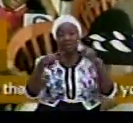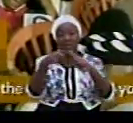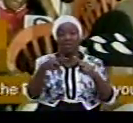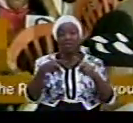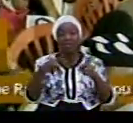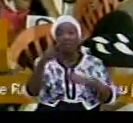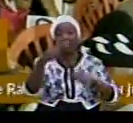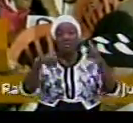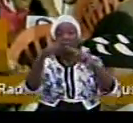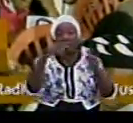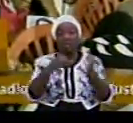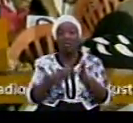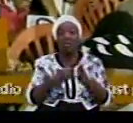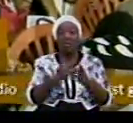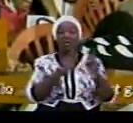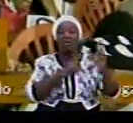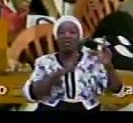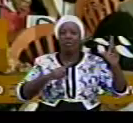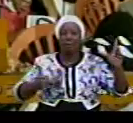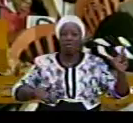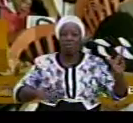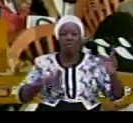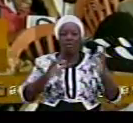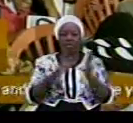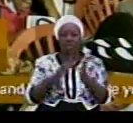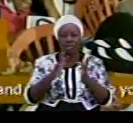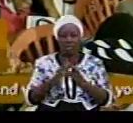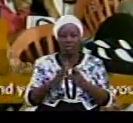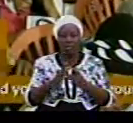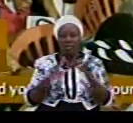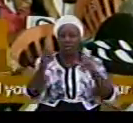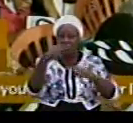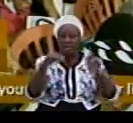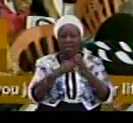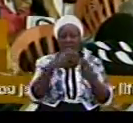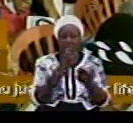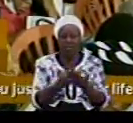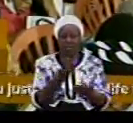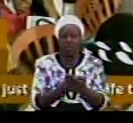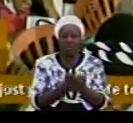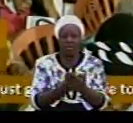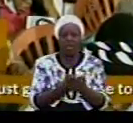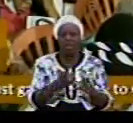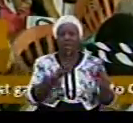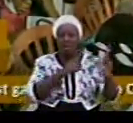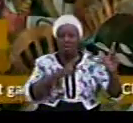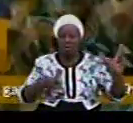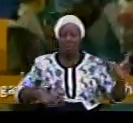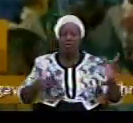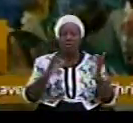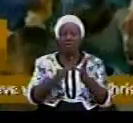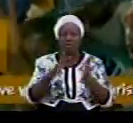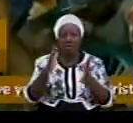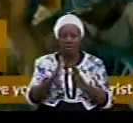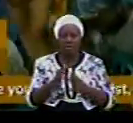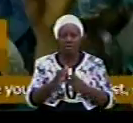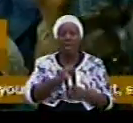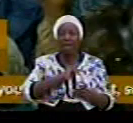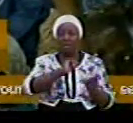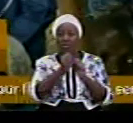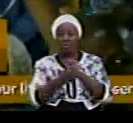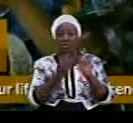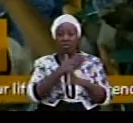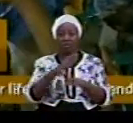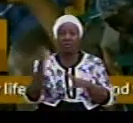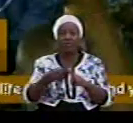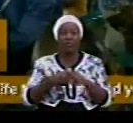Lord Jesus. Say it, Lord Jesus. I turn away from my sin.